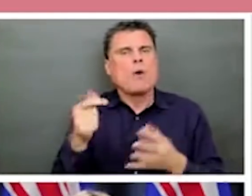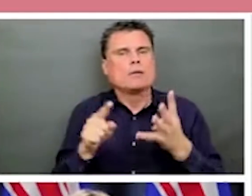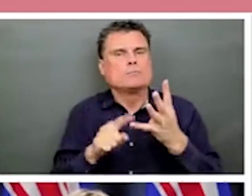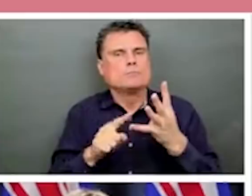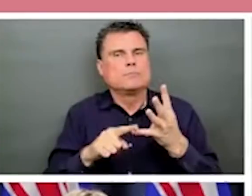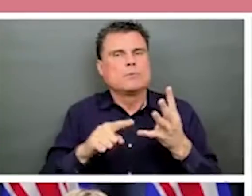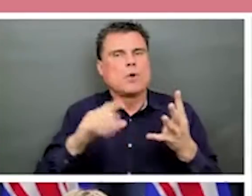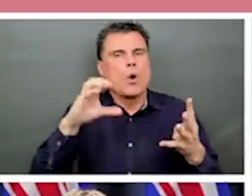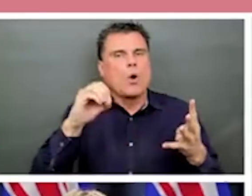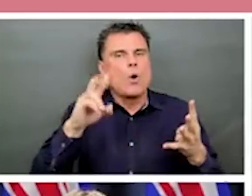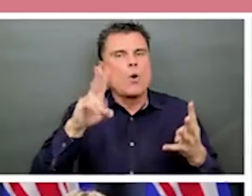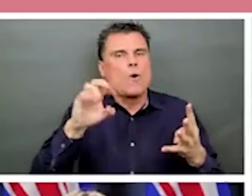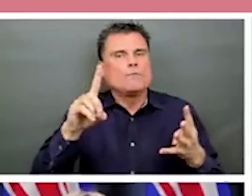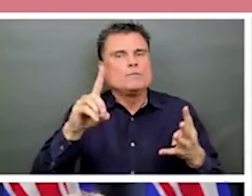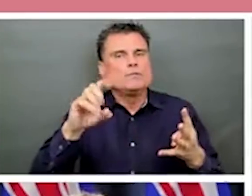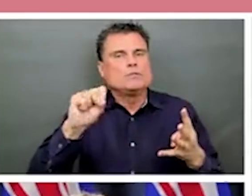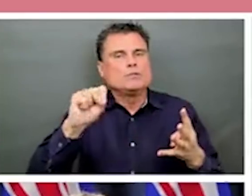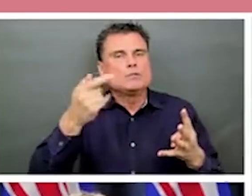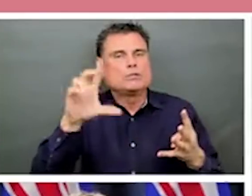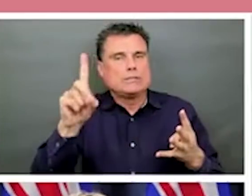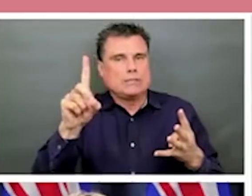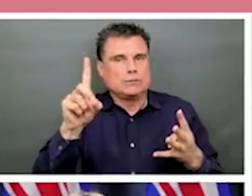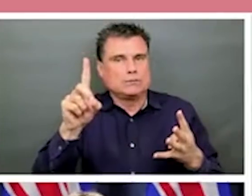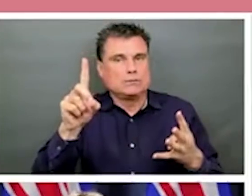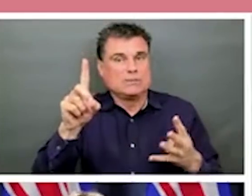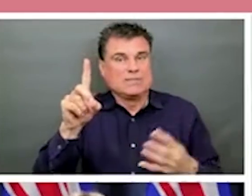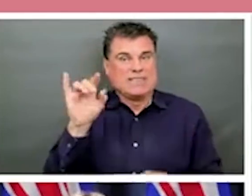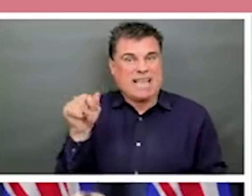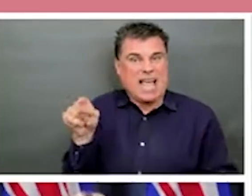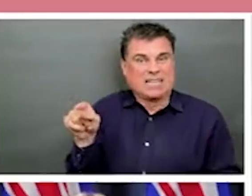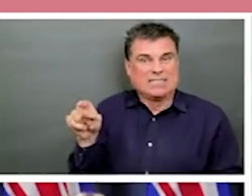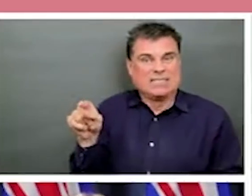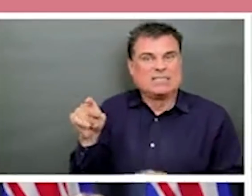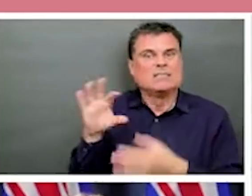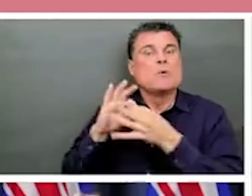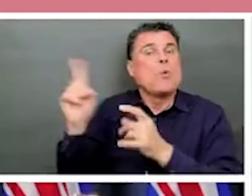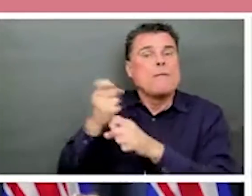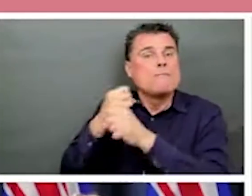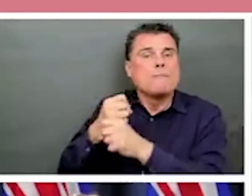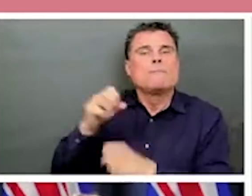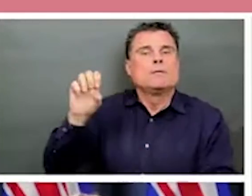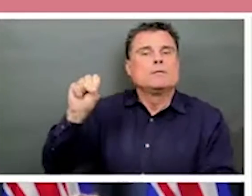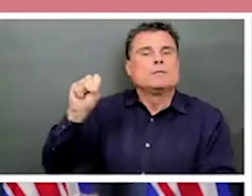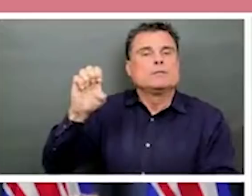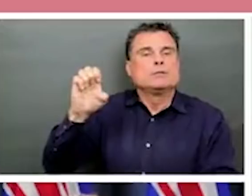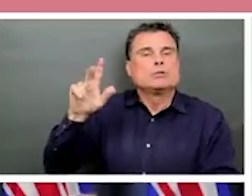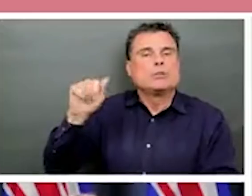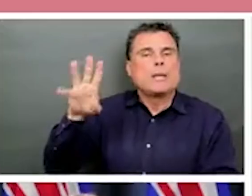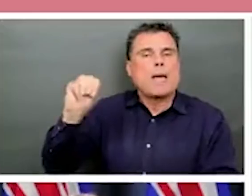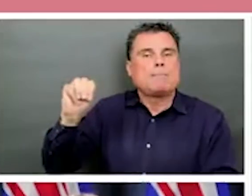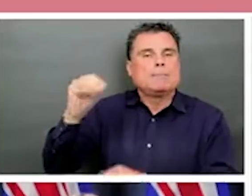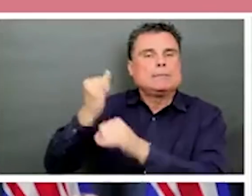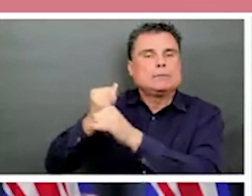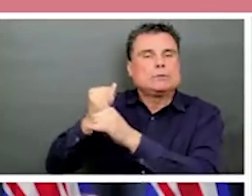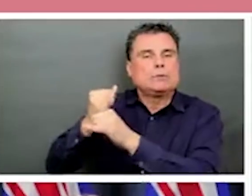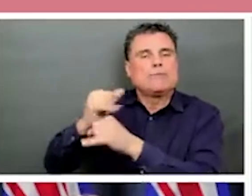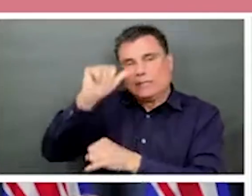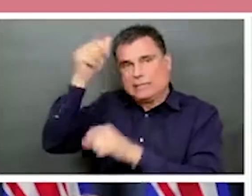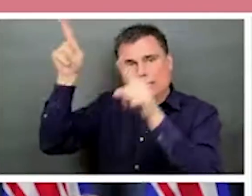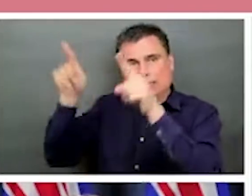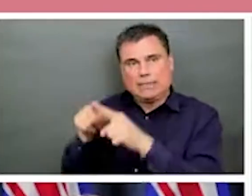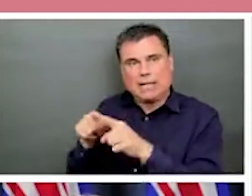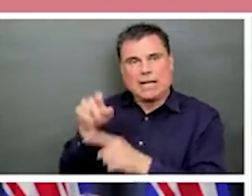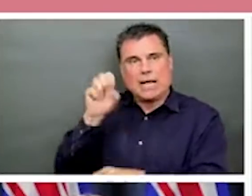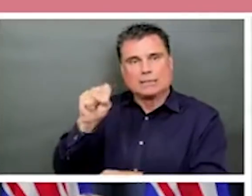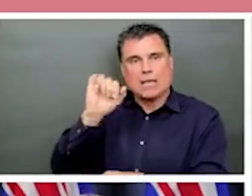India version of the same vaccine. It's approved by Health Canada and now by NACI for use in adults over the age of